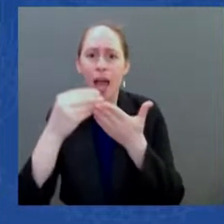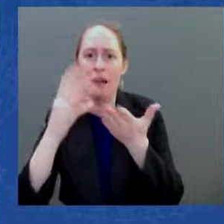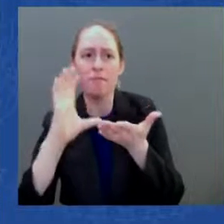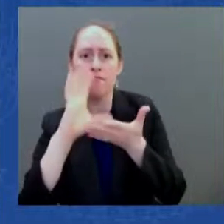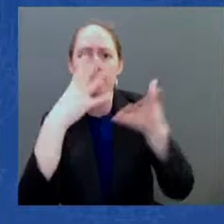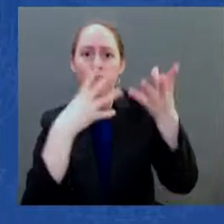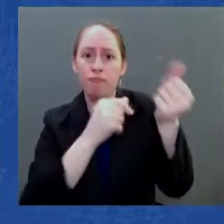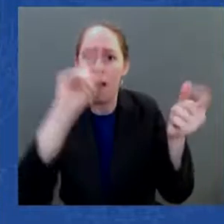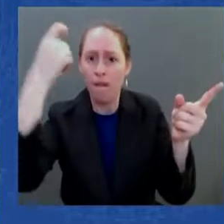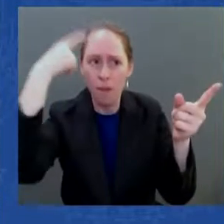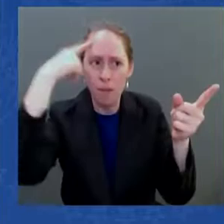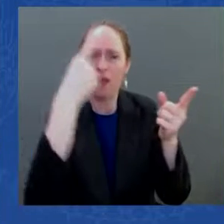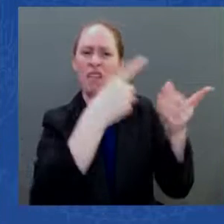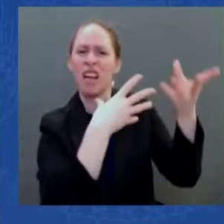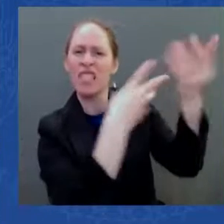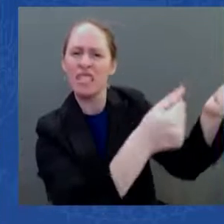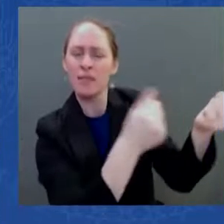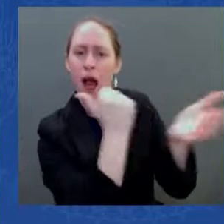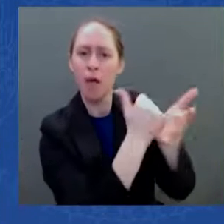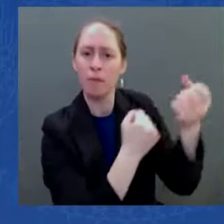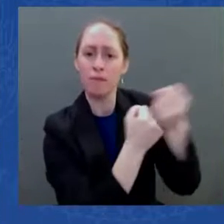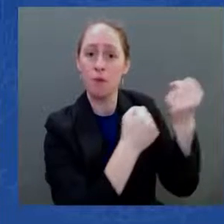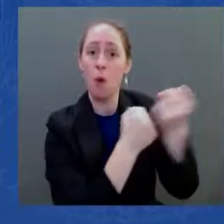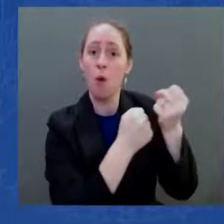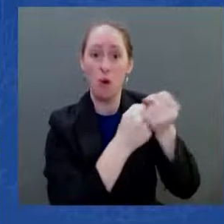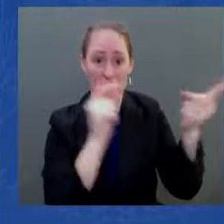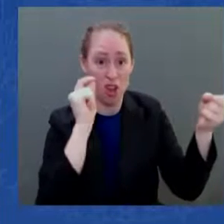that tried to seize Ukraine's capital and wipe out